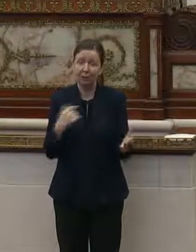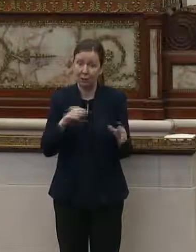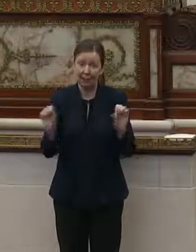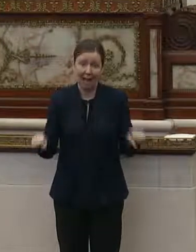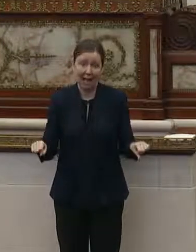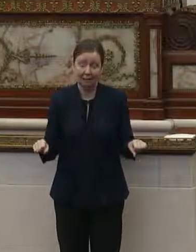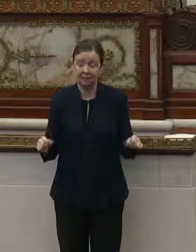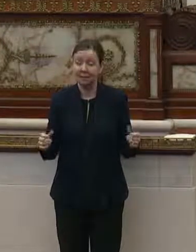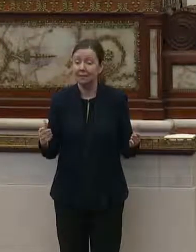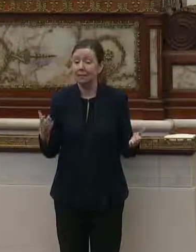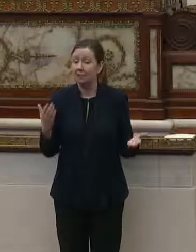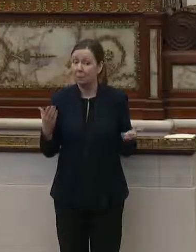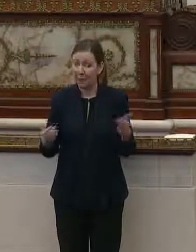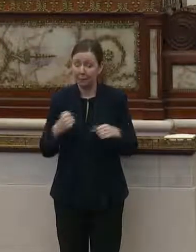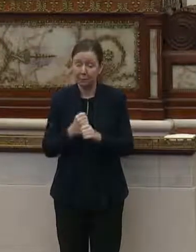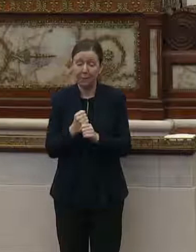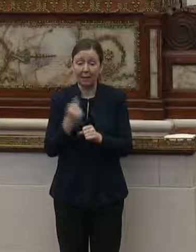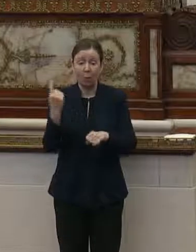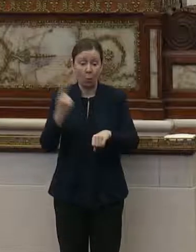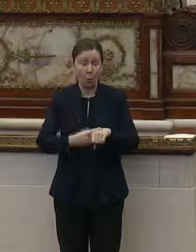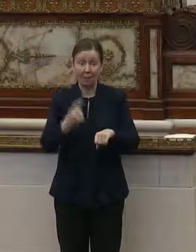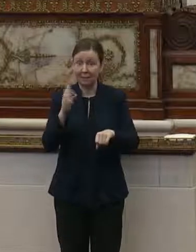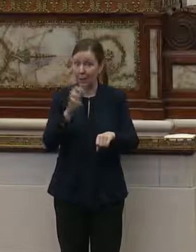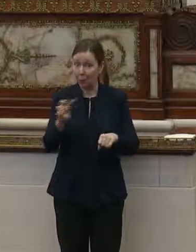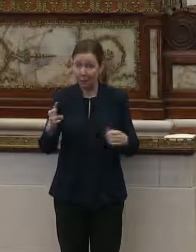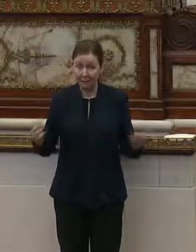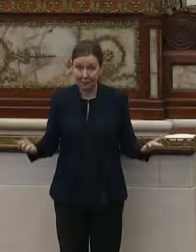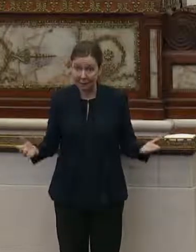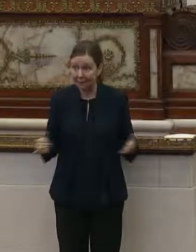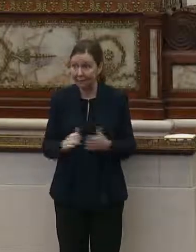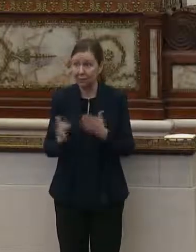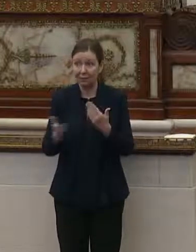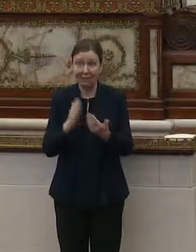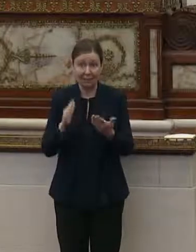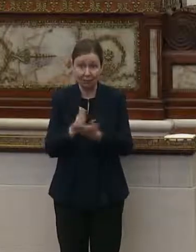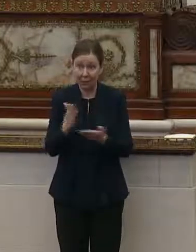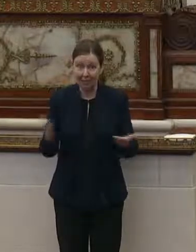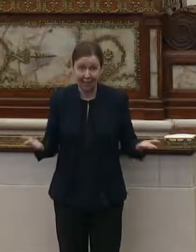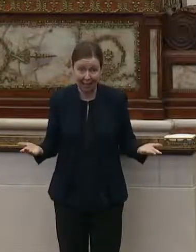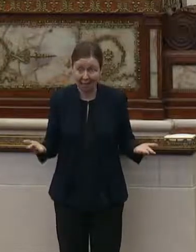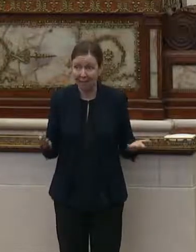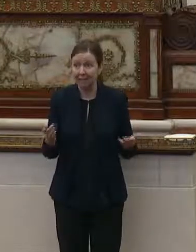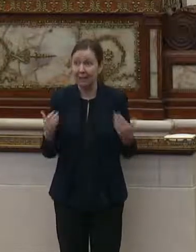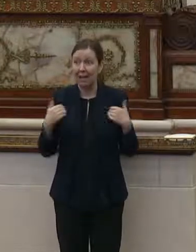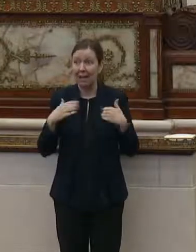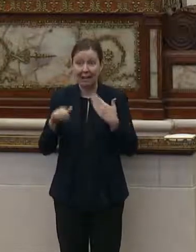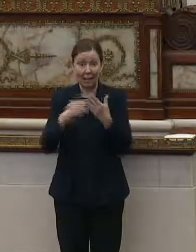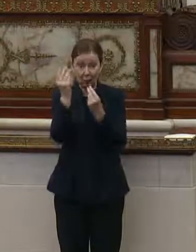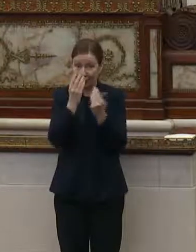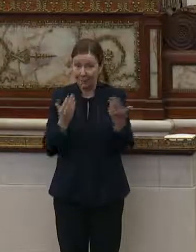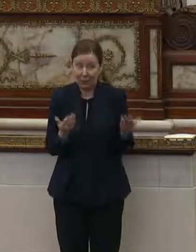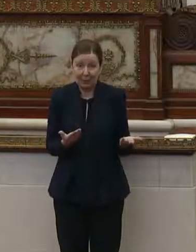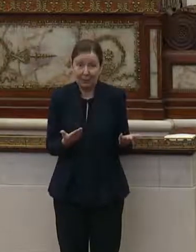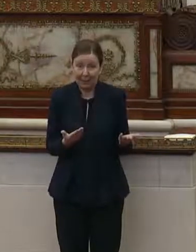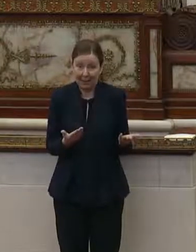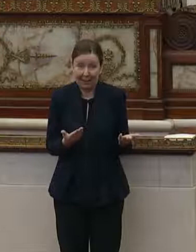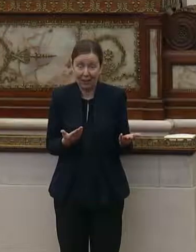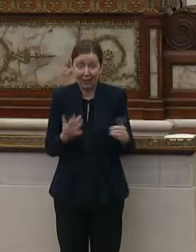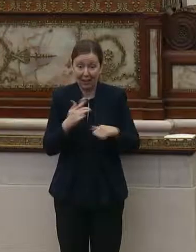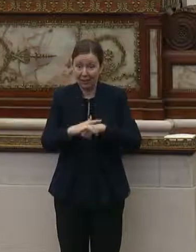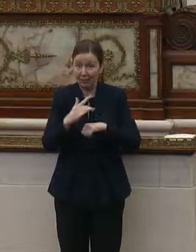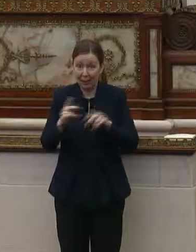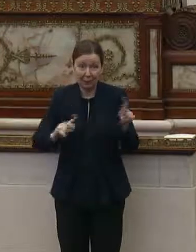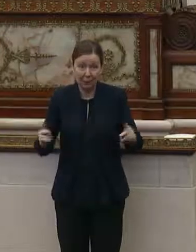mean, is it possible to create a one-stop web page that's just easy to navigate and has all the information available